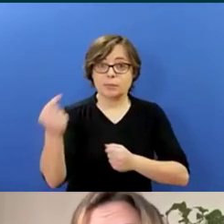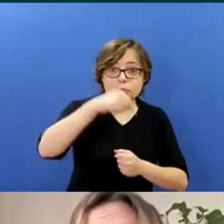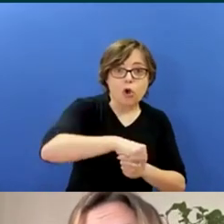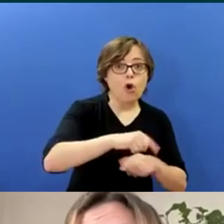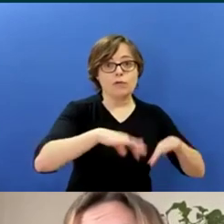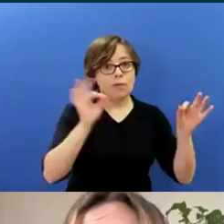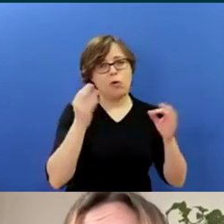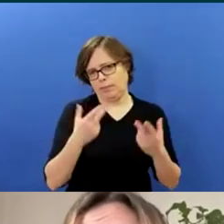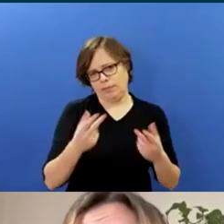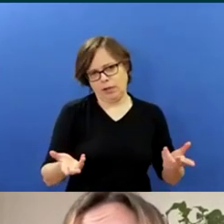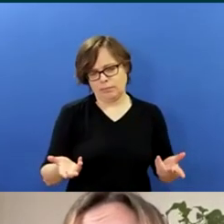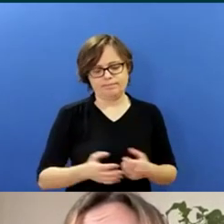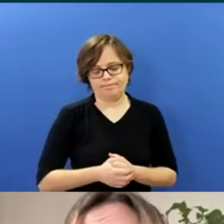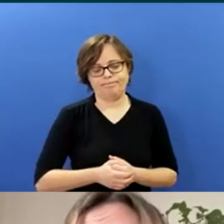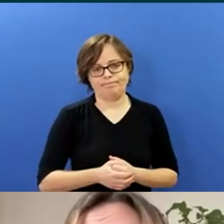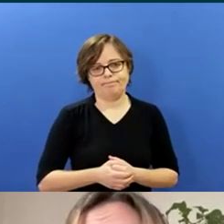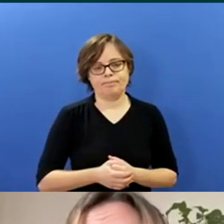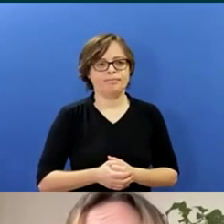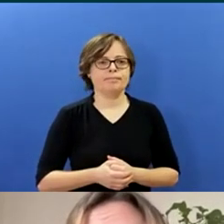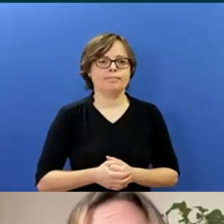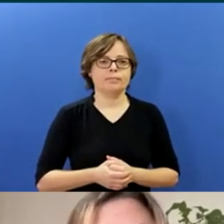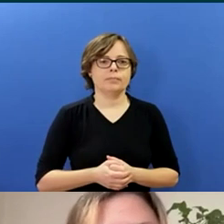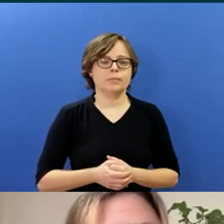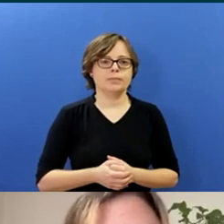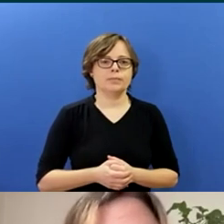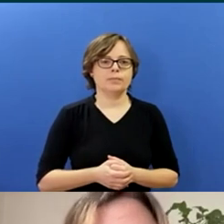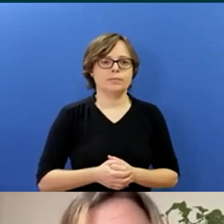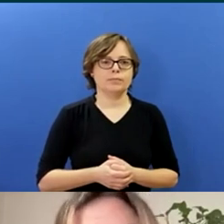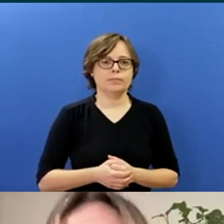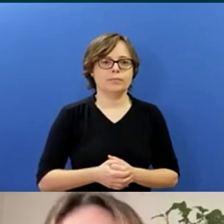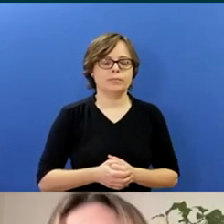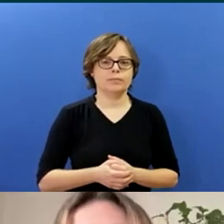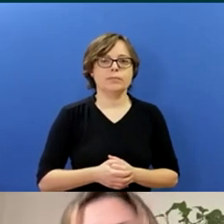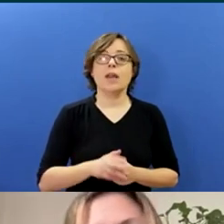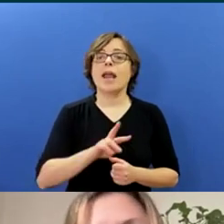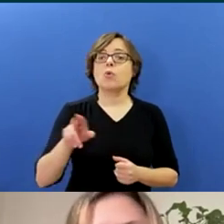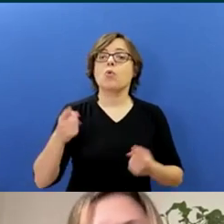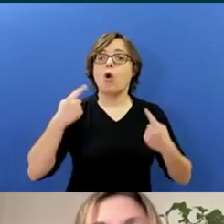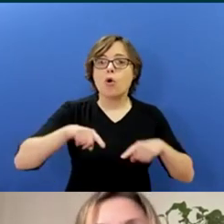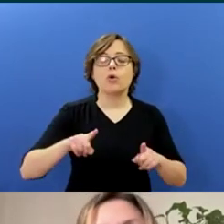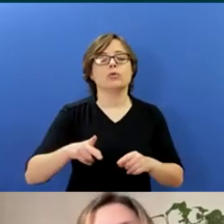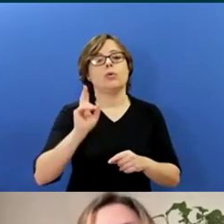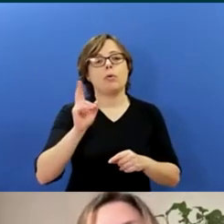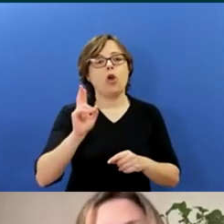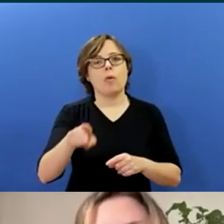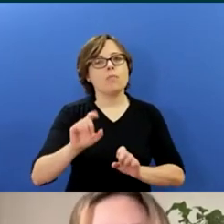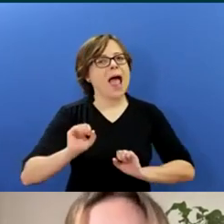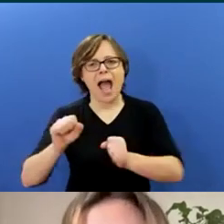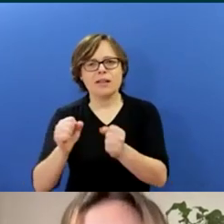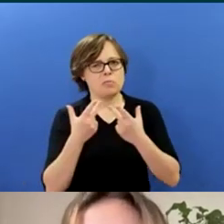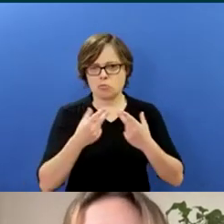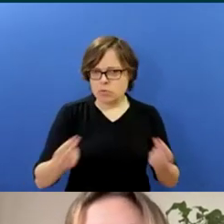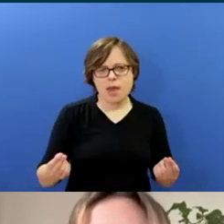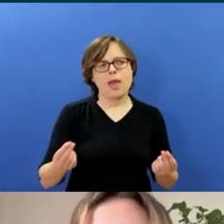Now, some of the people who are maybe not actively participating in the formal and